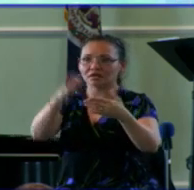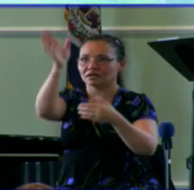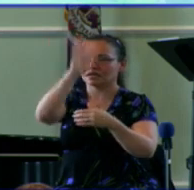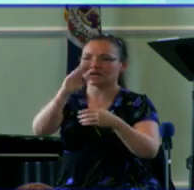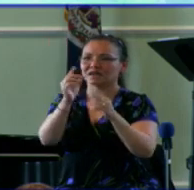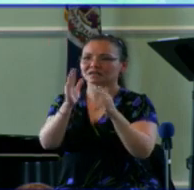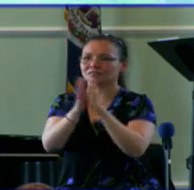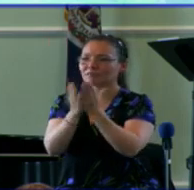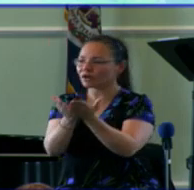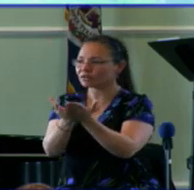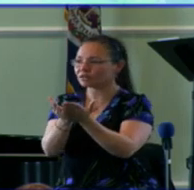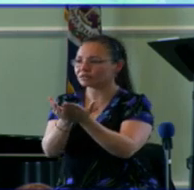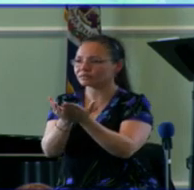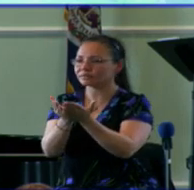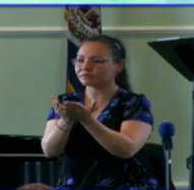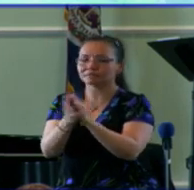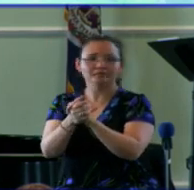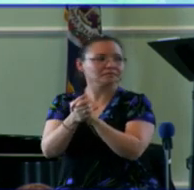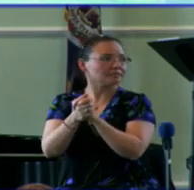Equally